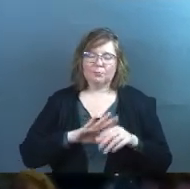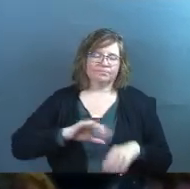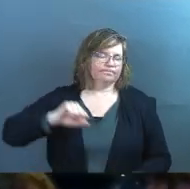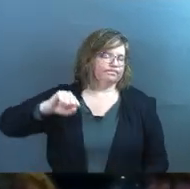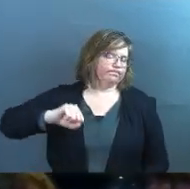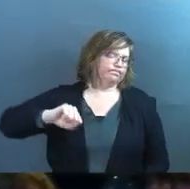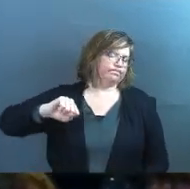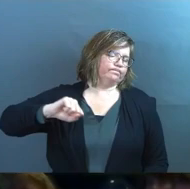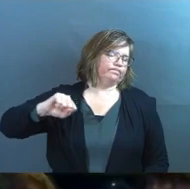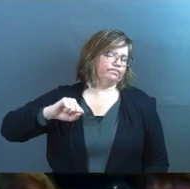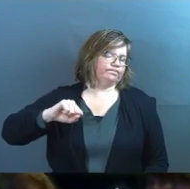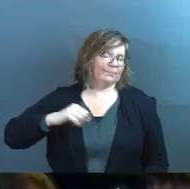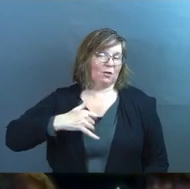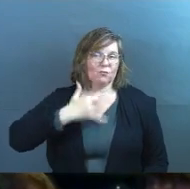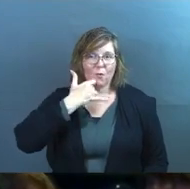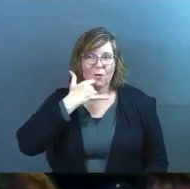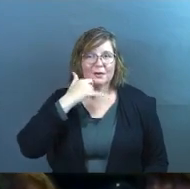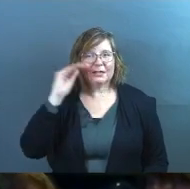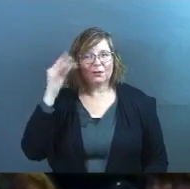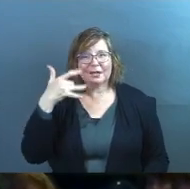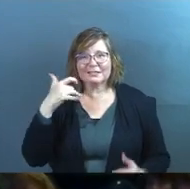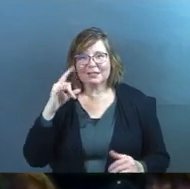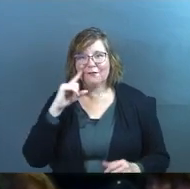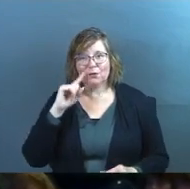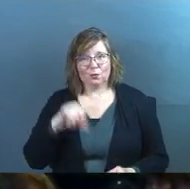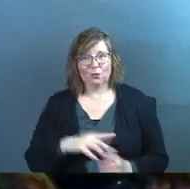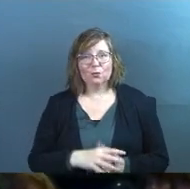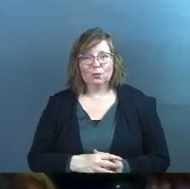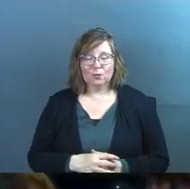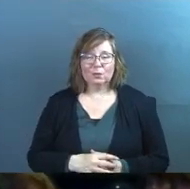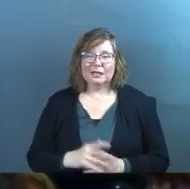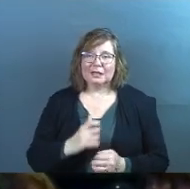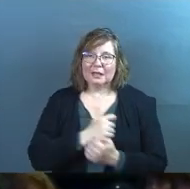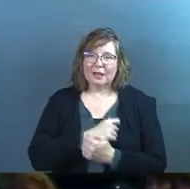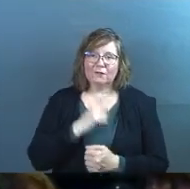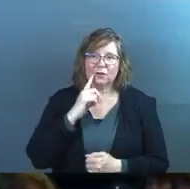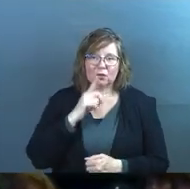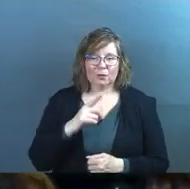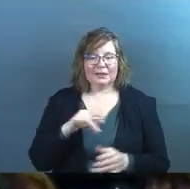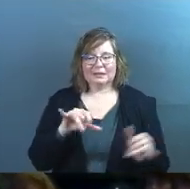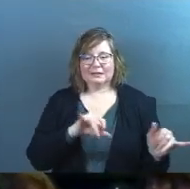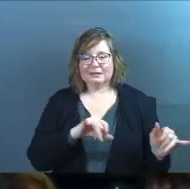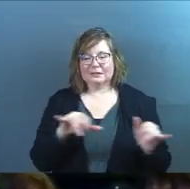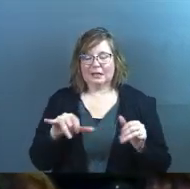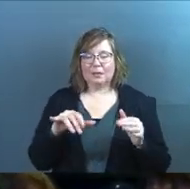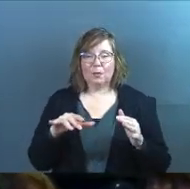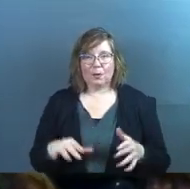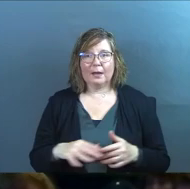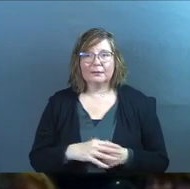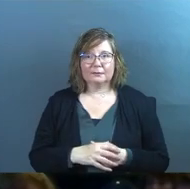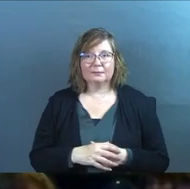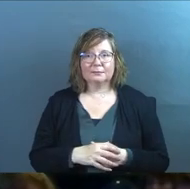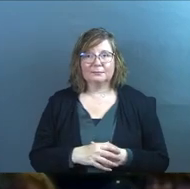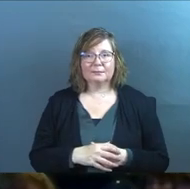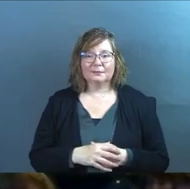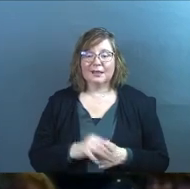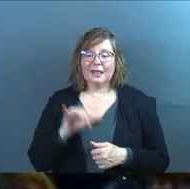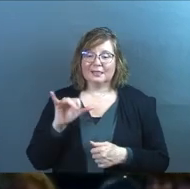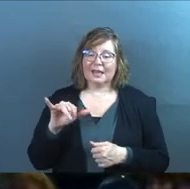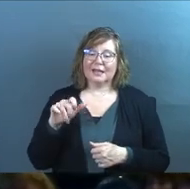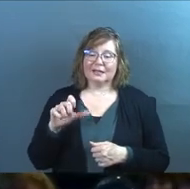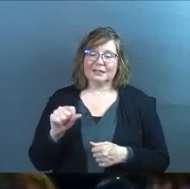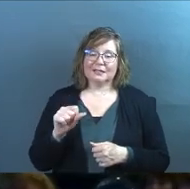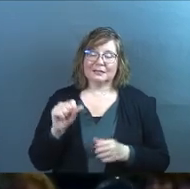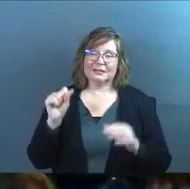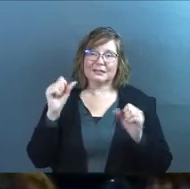your entire life and got it all wrong, his grace is for you. His love is for you in the same way. That